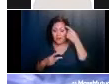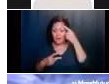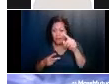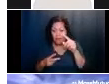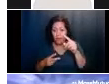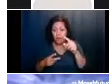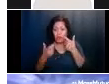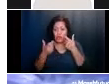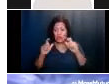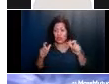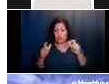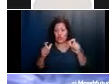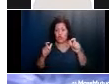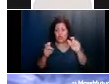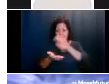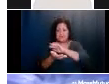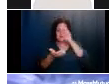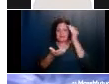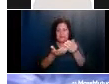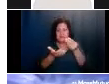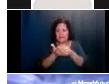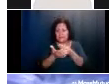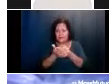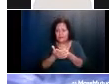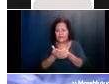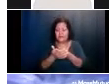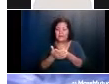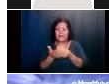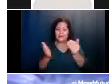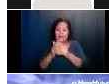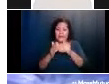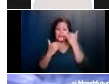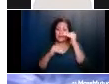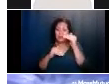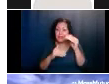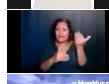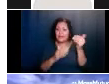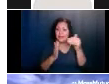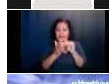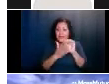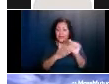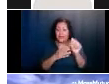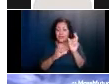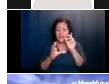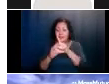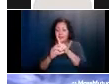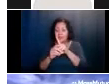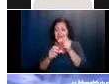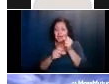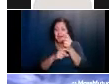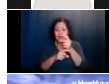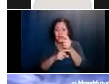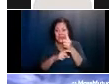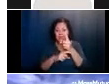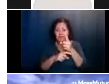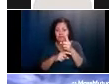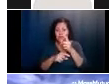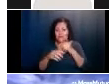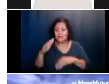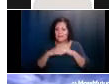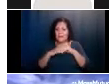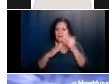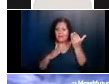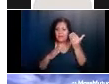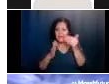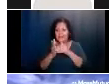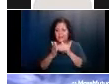large sums of money. There is a limit of $15,000 per year that can be contributed to